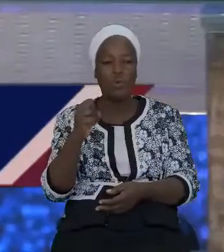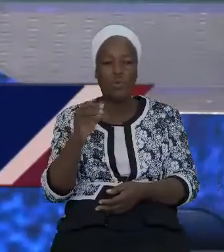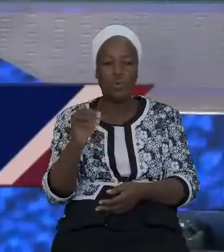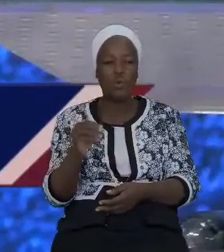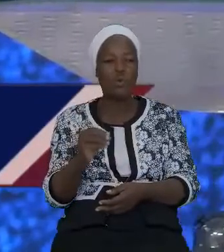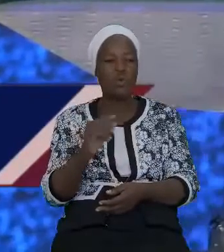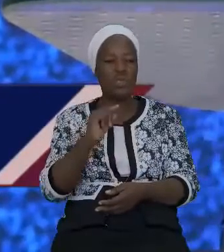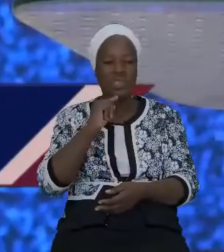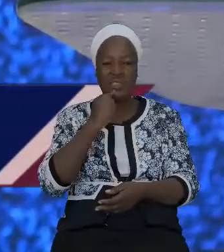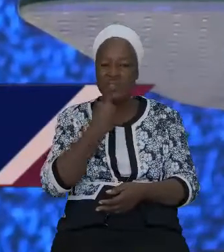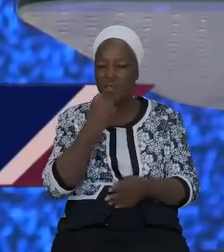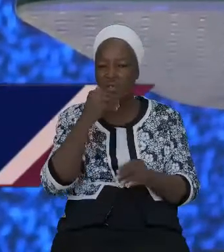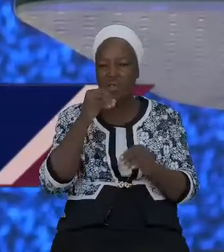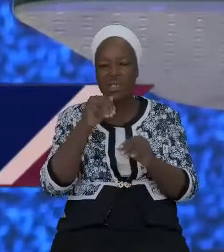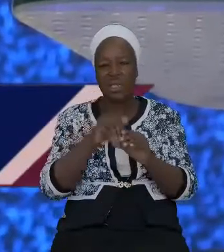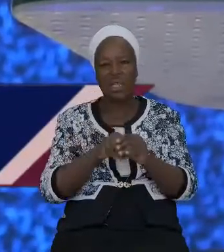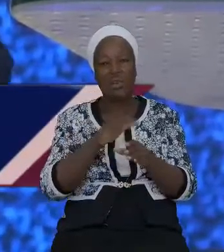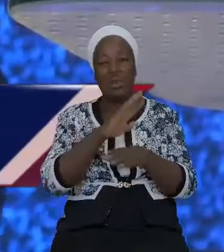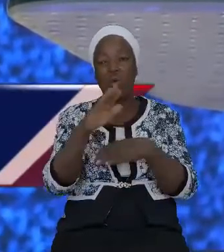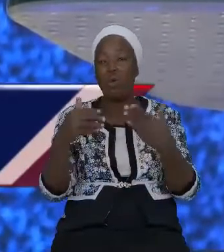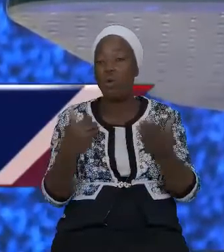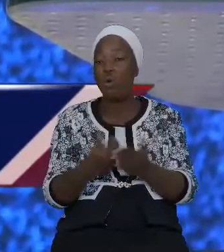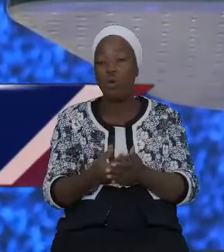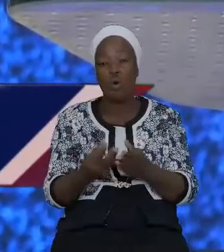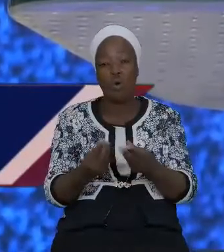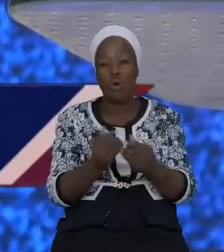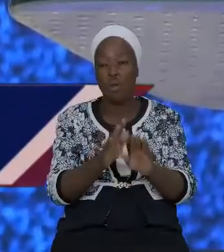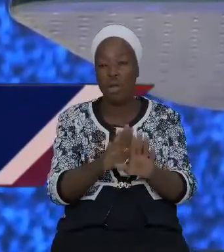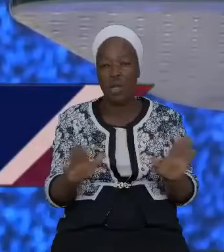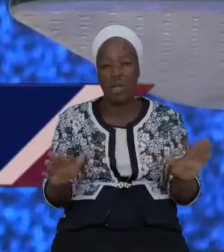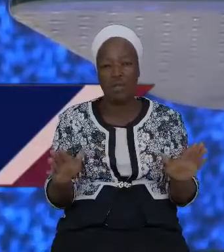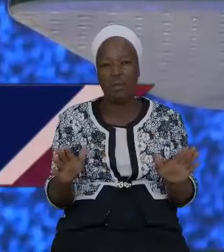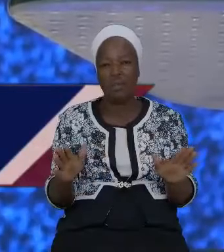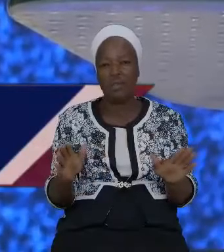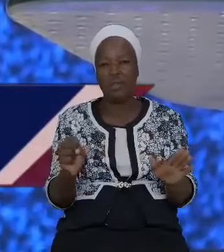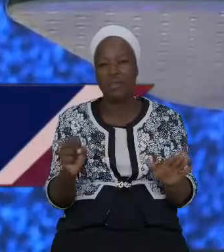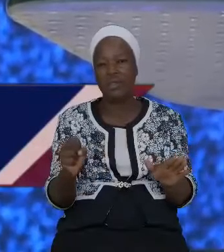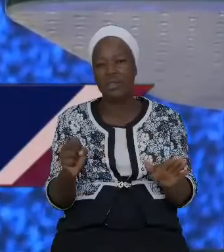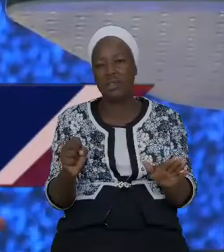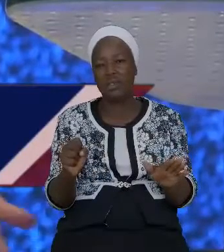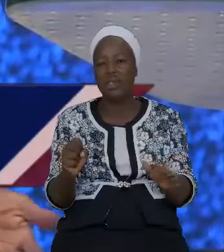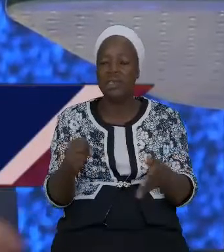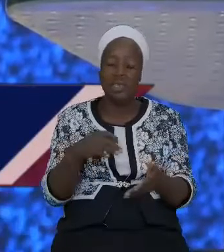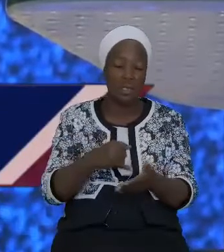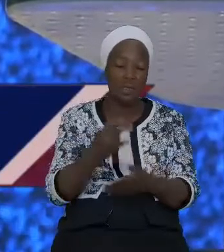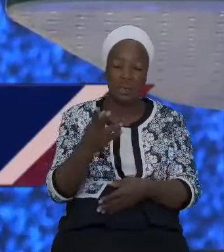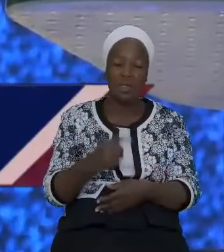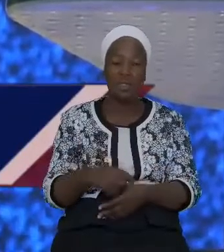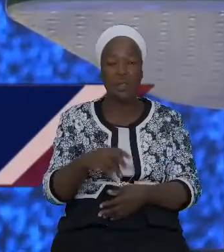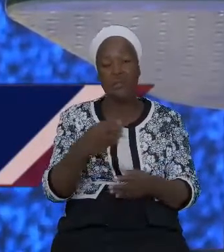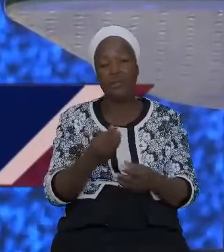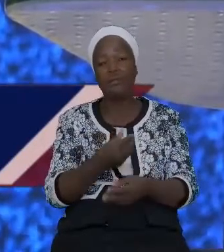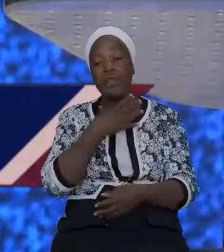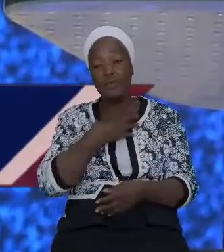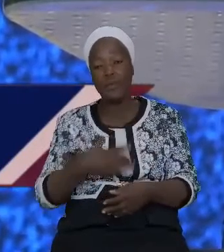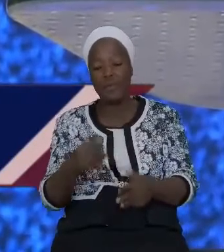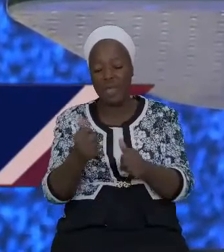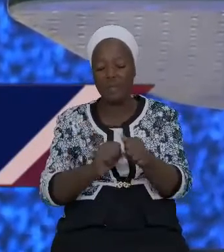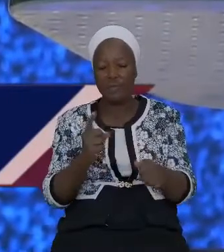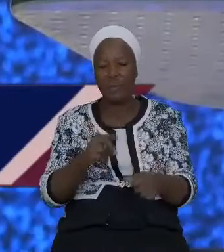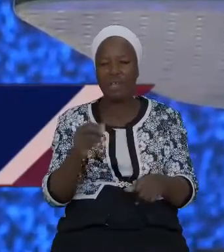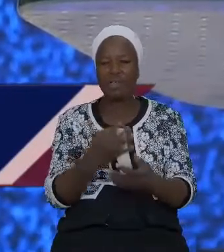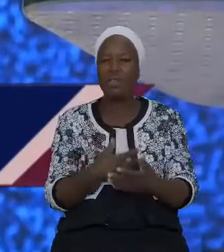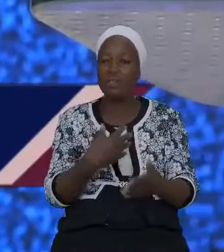all lands. It was famine everywhere. Even in Egypt there was famine.